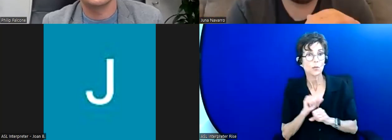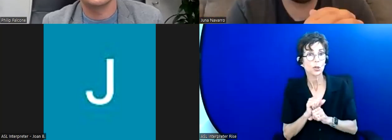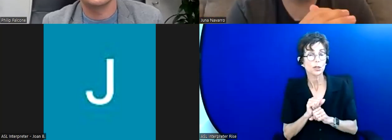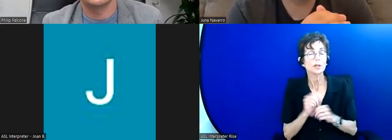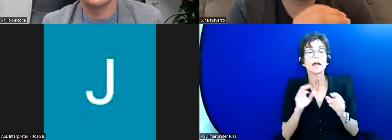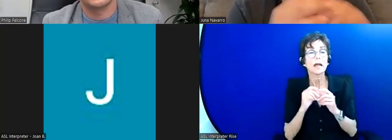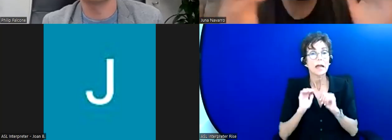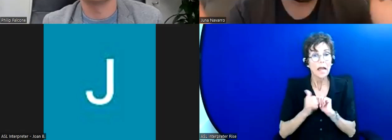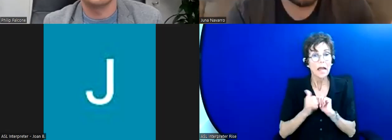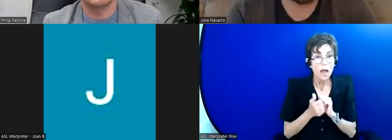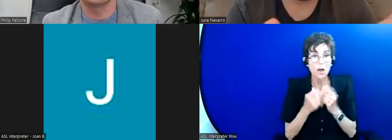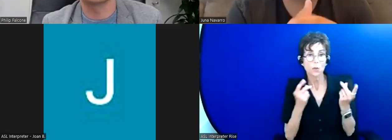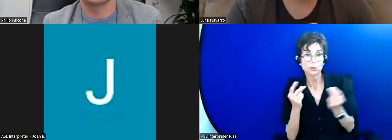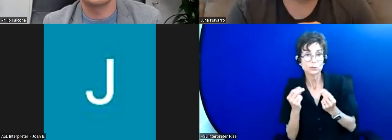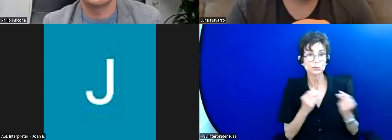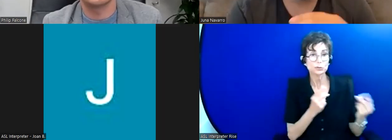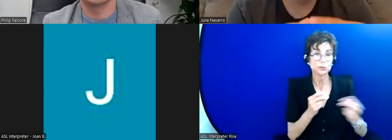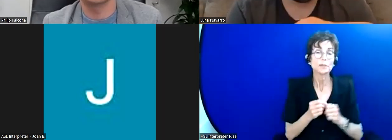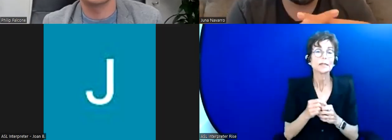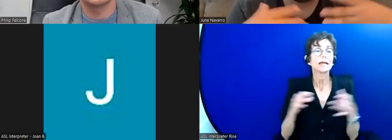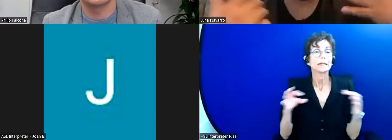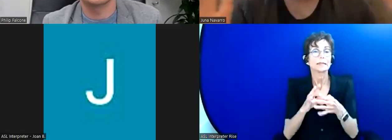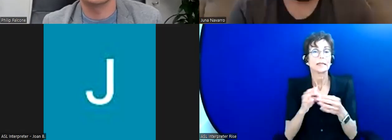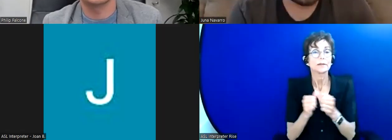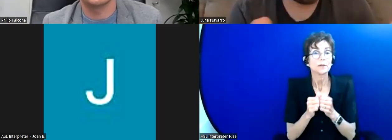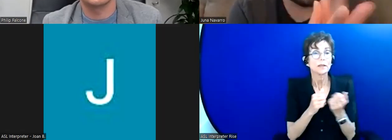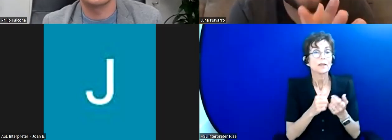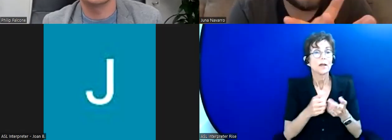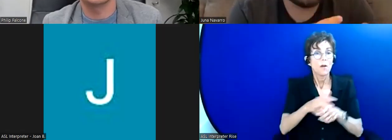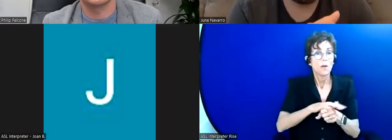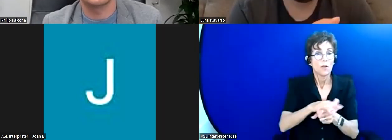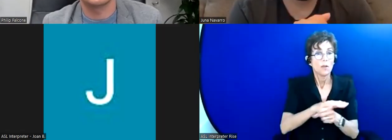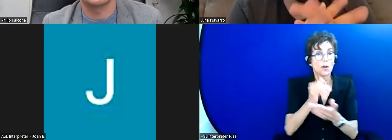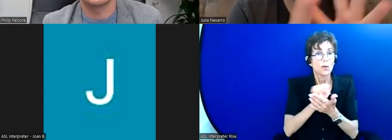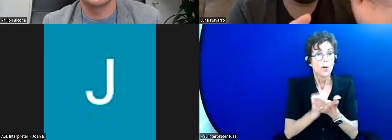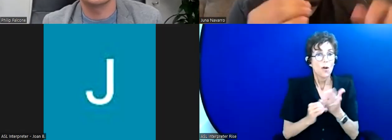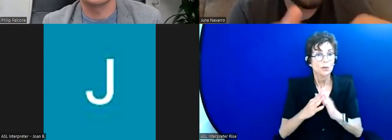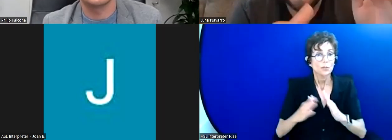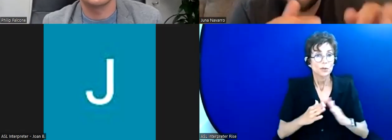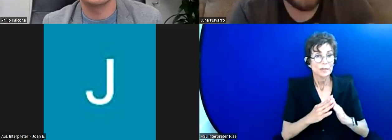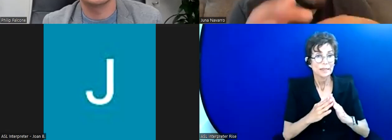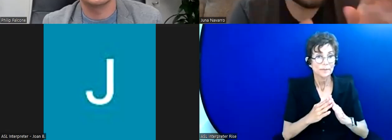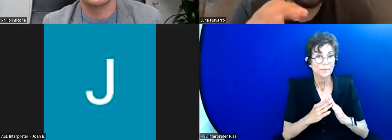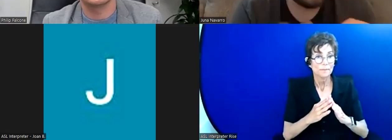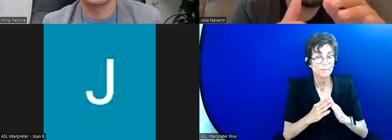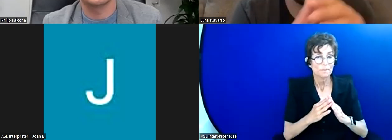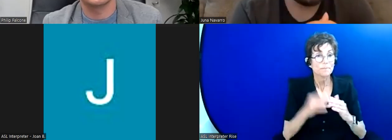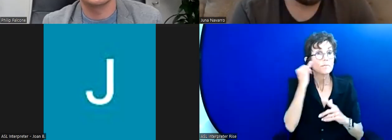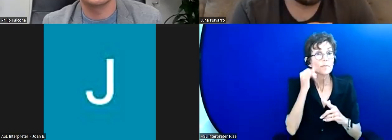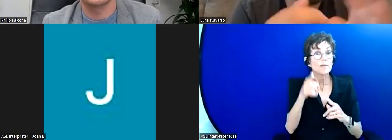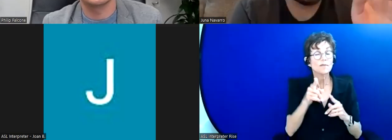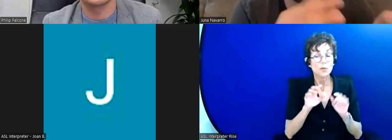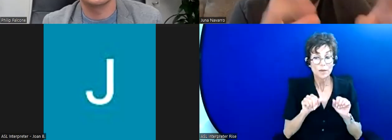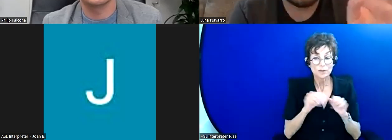art community, talking to other artists as well. What are the prices and rates that you guys are giving? If you're able to, please send me